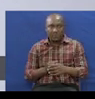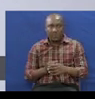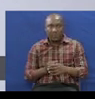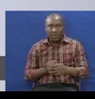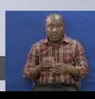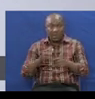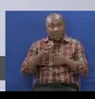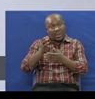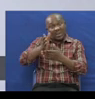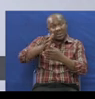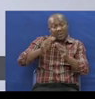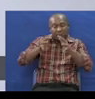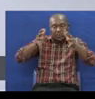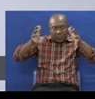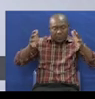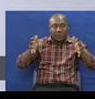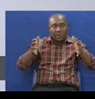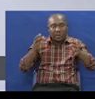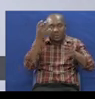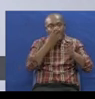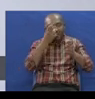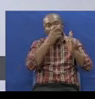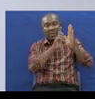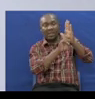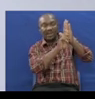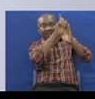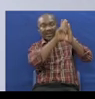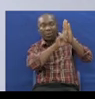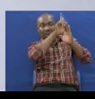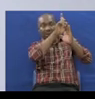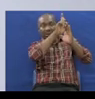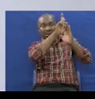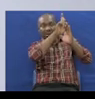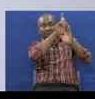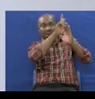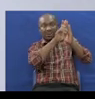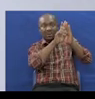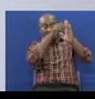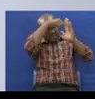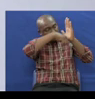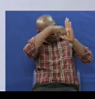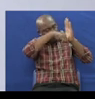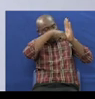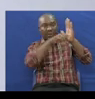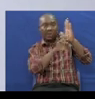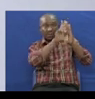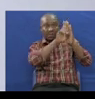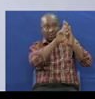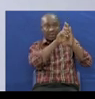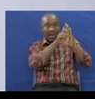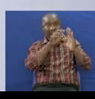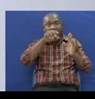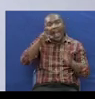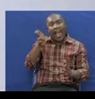And much of these water bodies is found in the southern hemisphere. Because